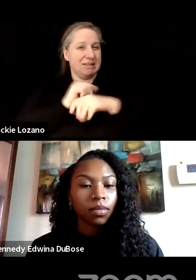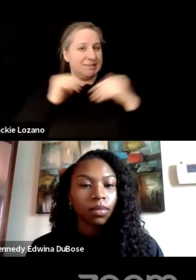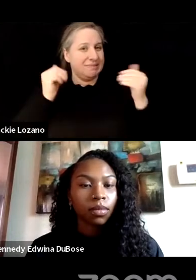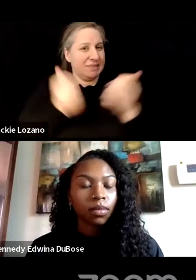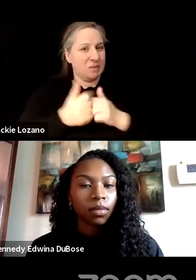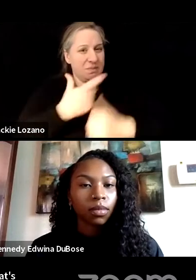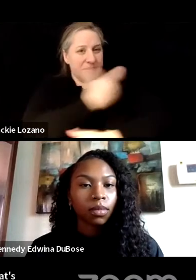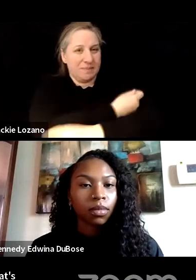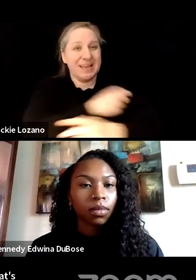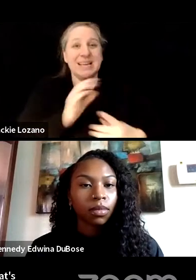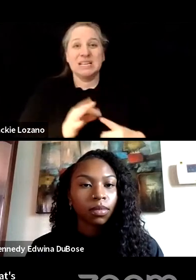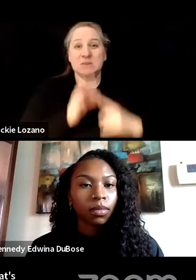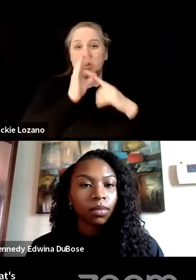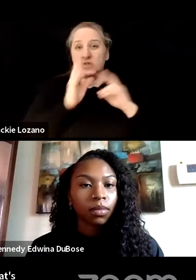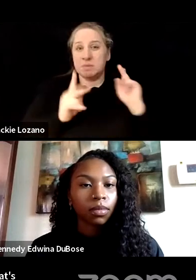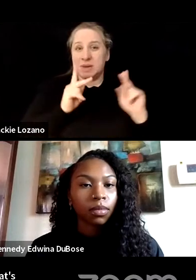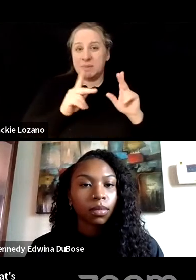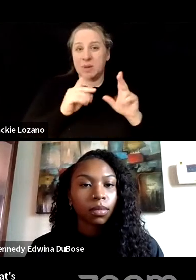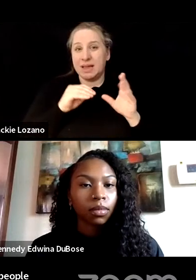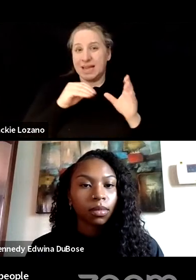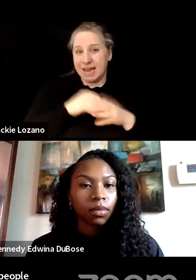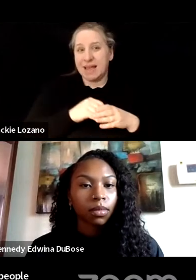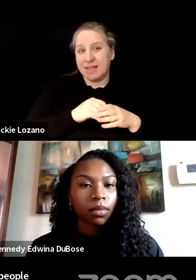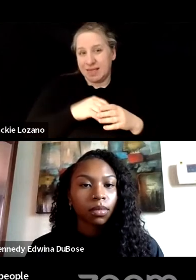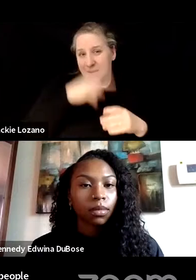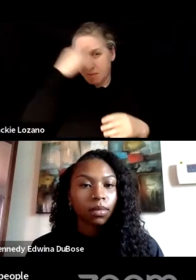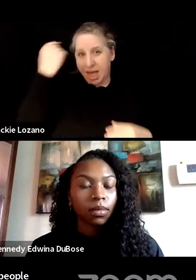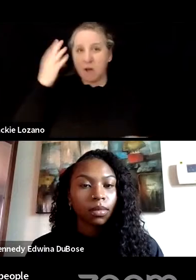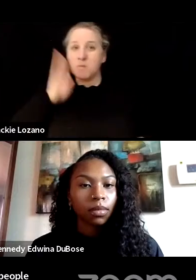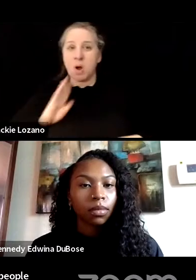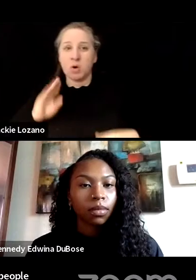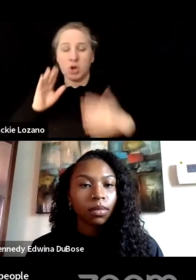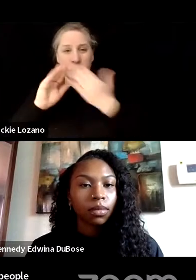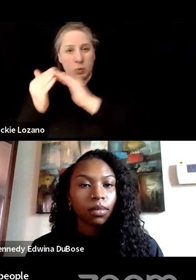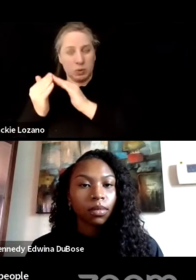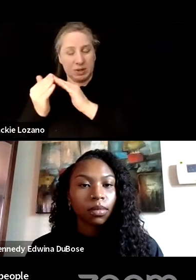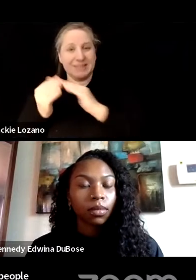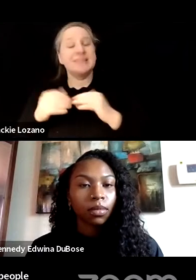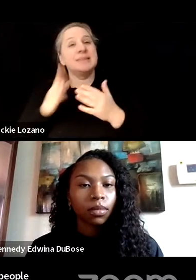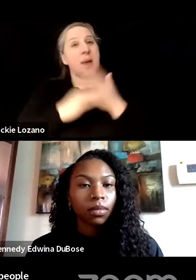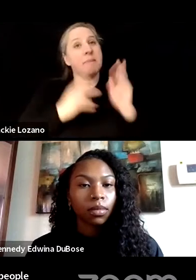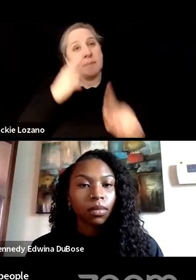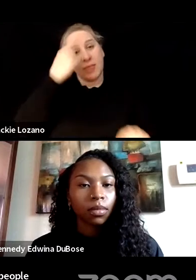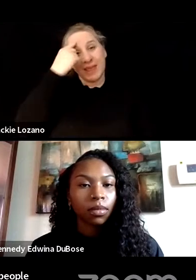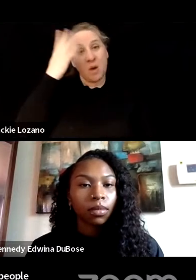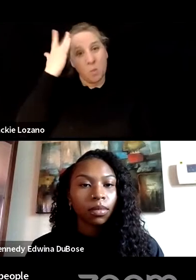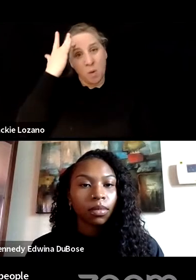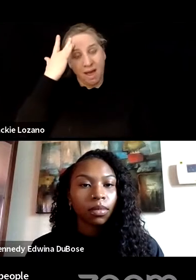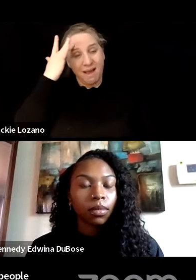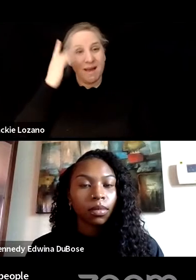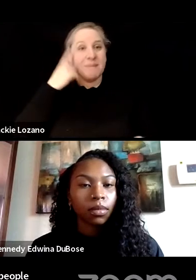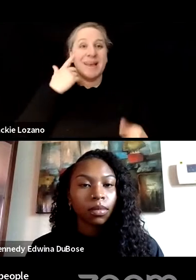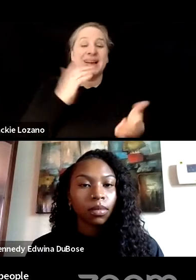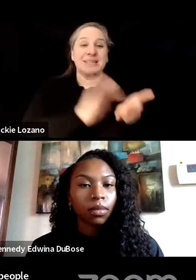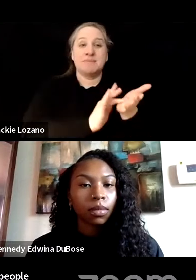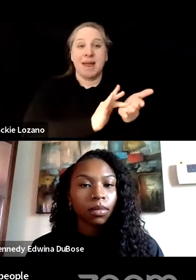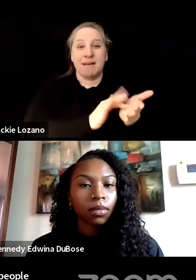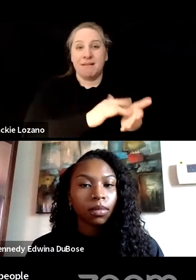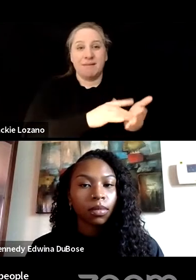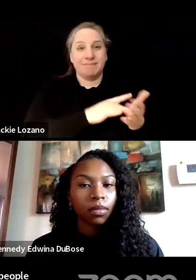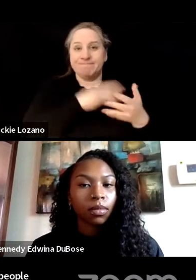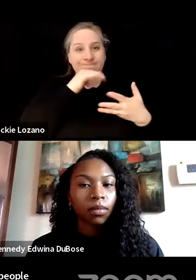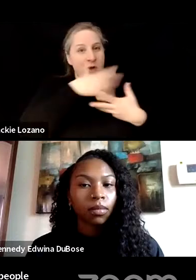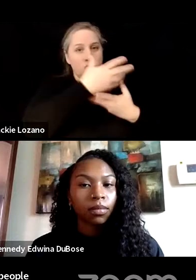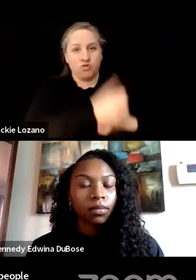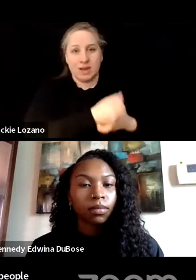especially individuals within BIPOC communities. Now, some believe that this is because of medical mistrust and misinformation about